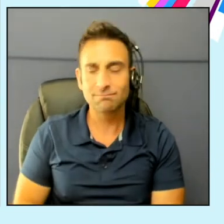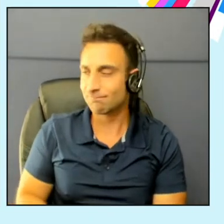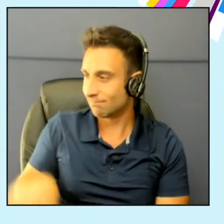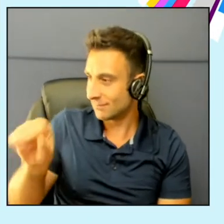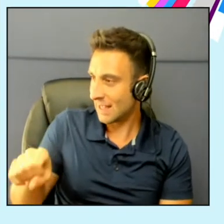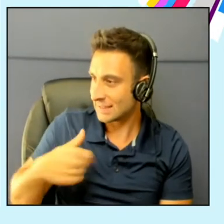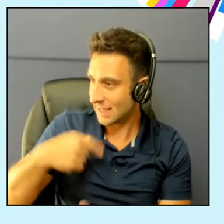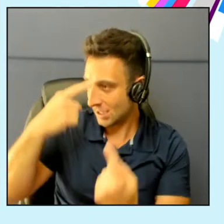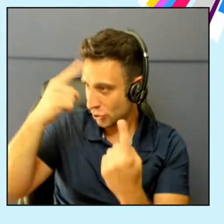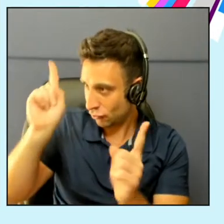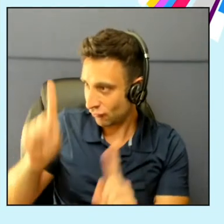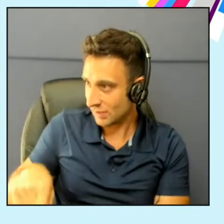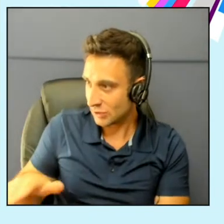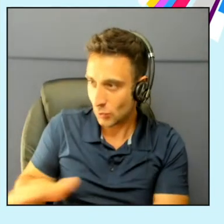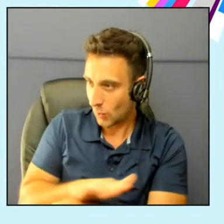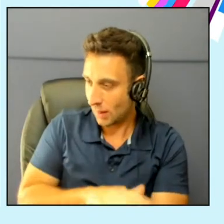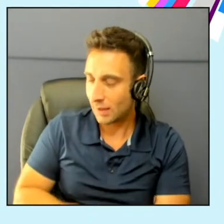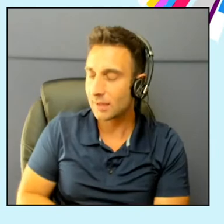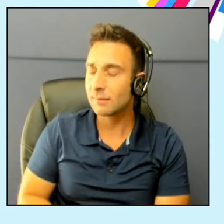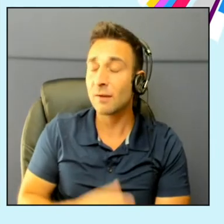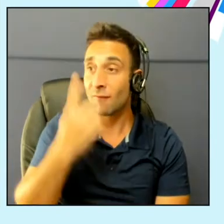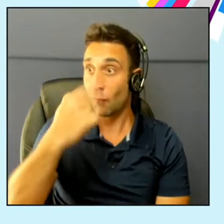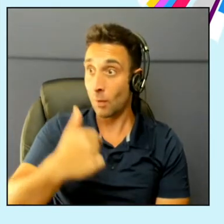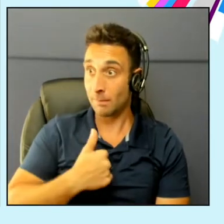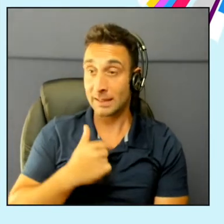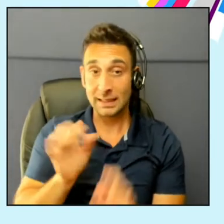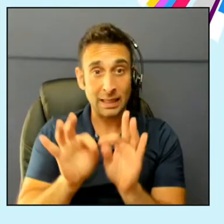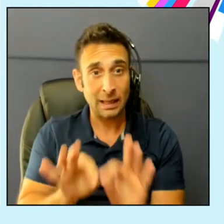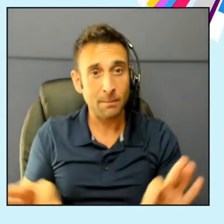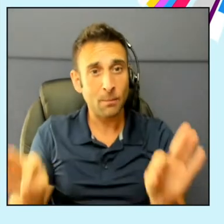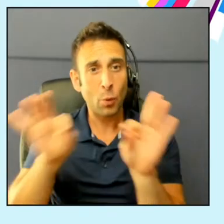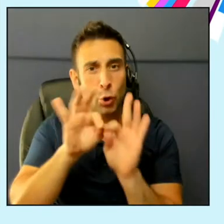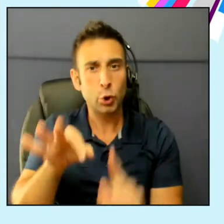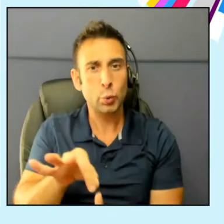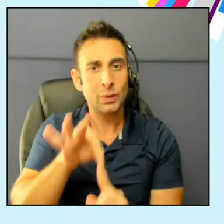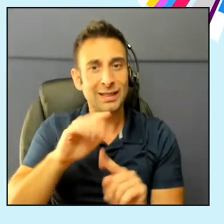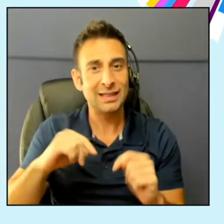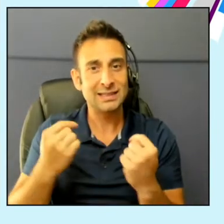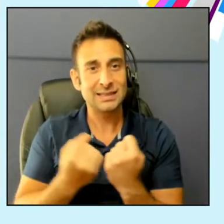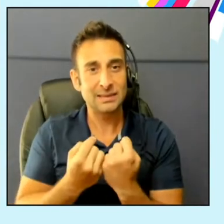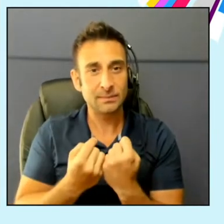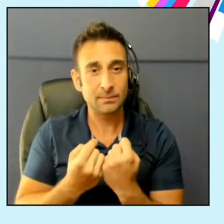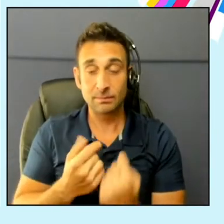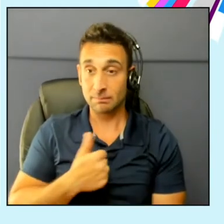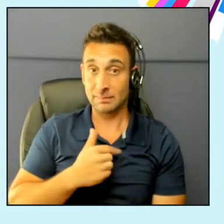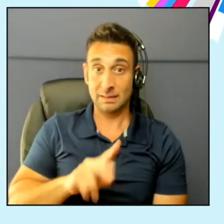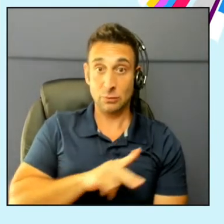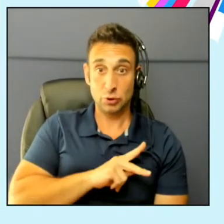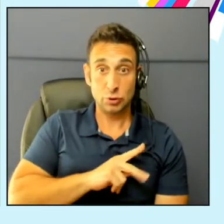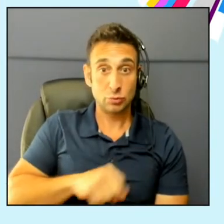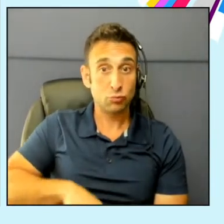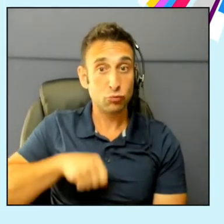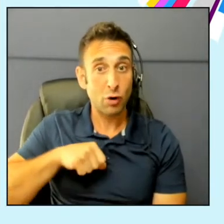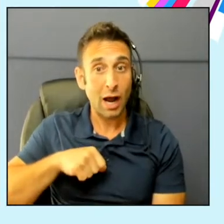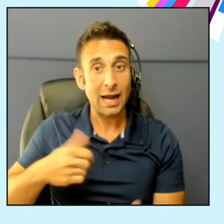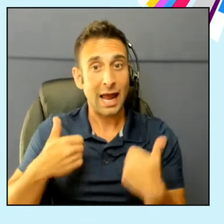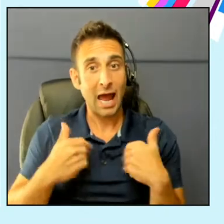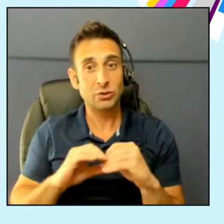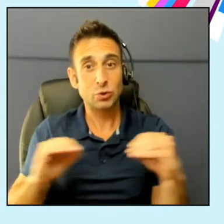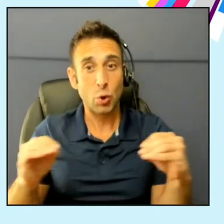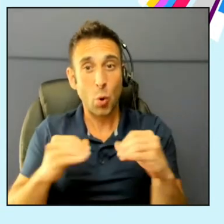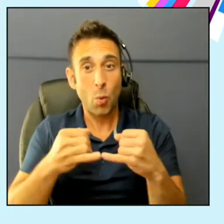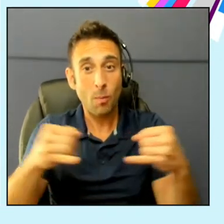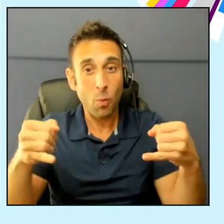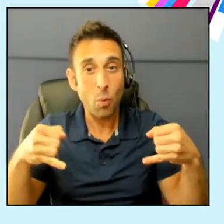And to me, it's a very important and unique theme as well. And to me personally, Pride is No Borders means that there is so